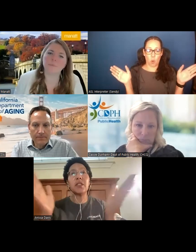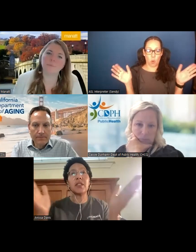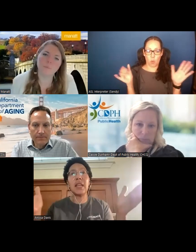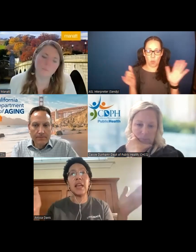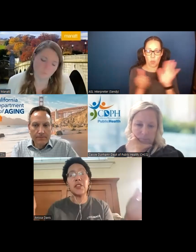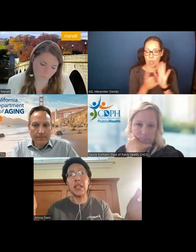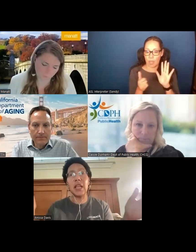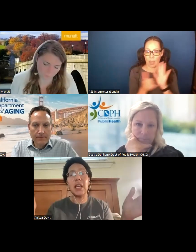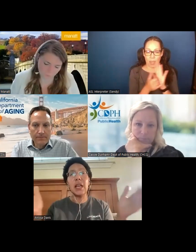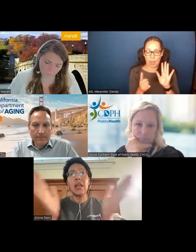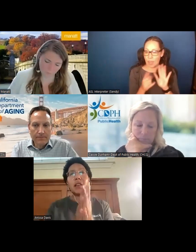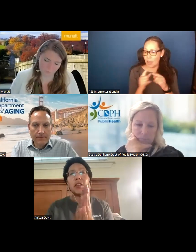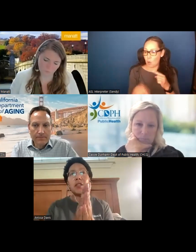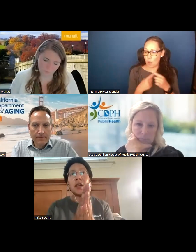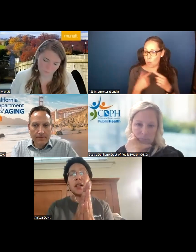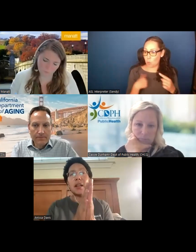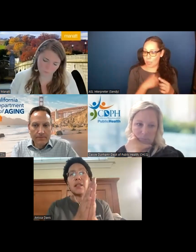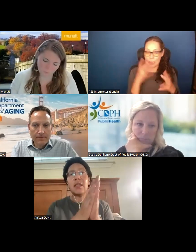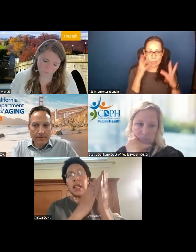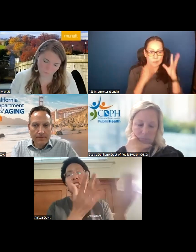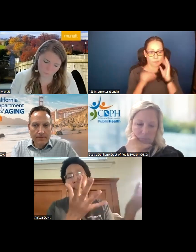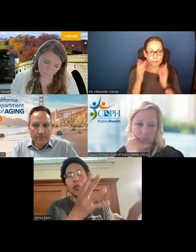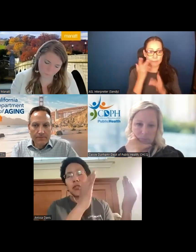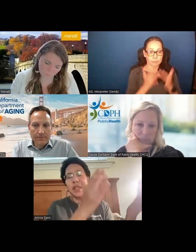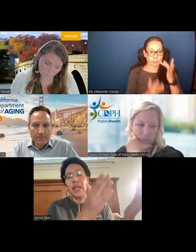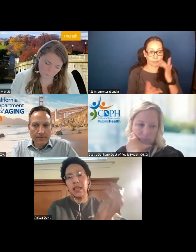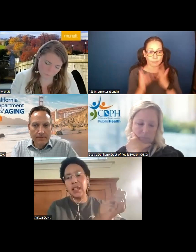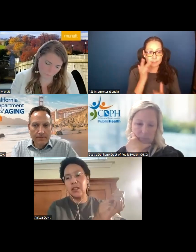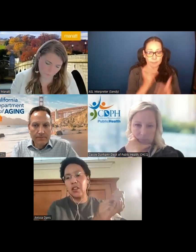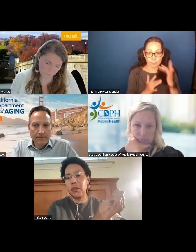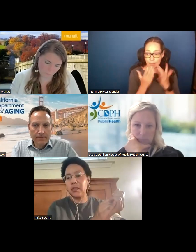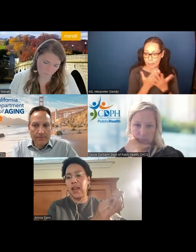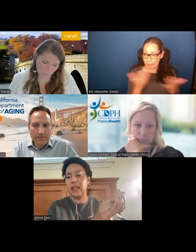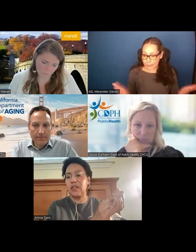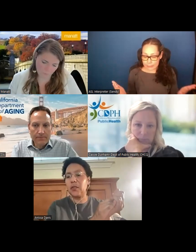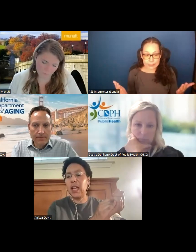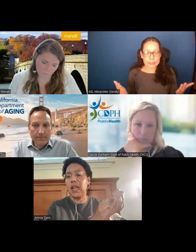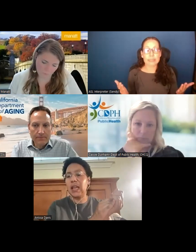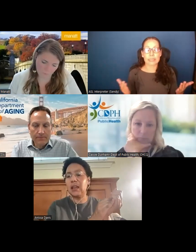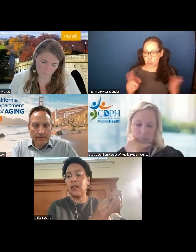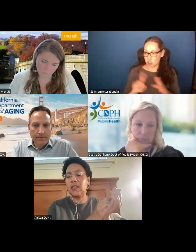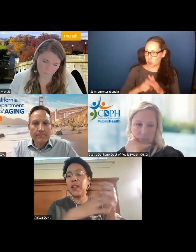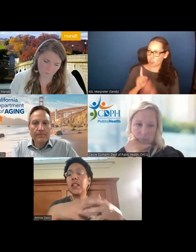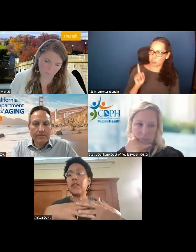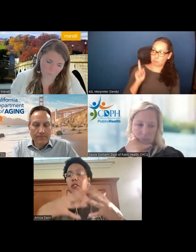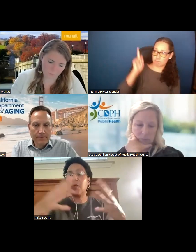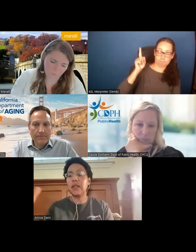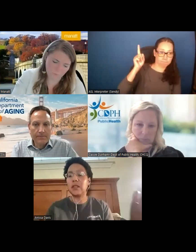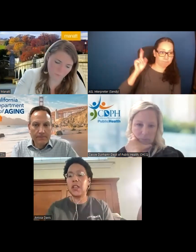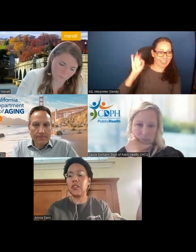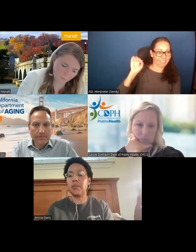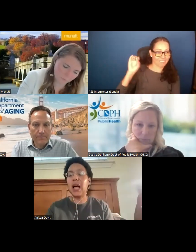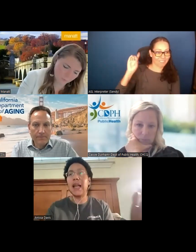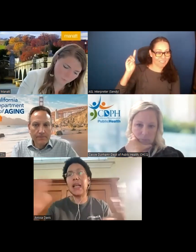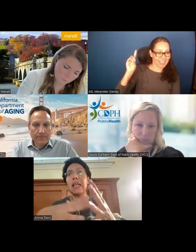when there's scarcity, in general for things, it does start with the feds. So they, especially if they're the ones